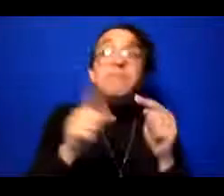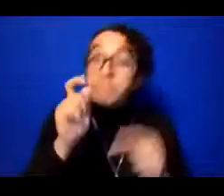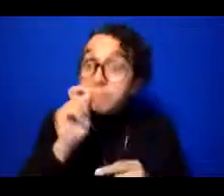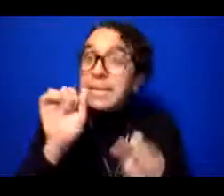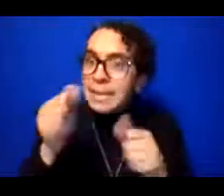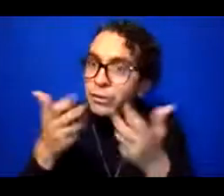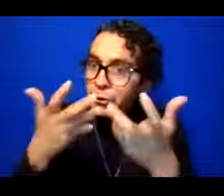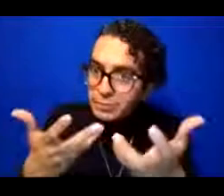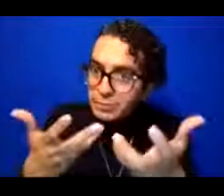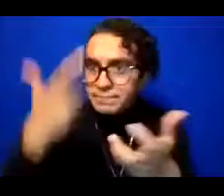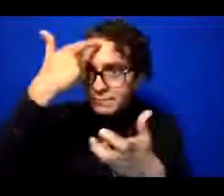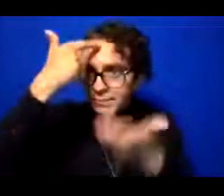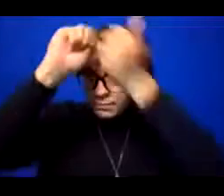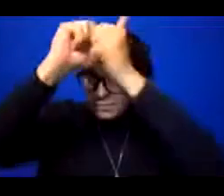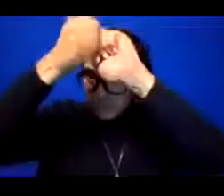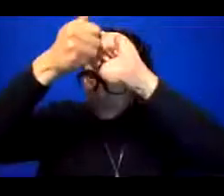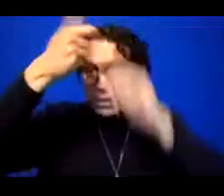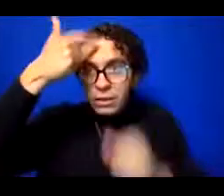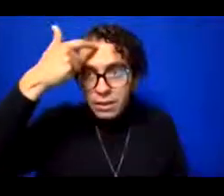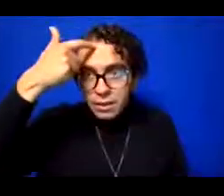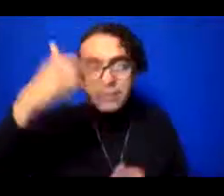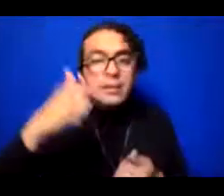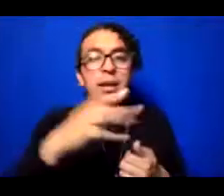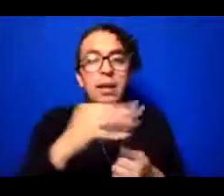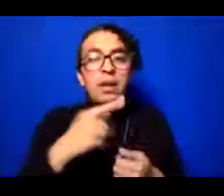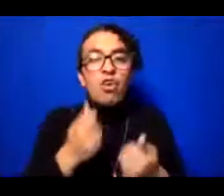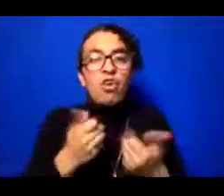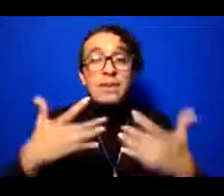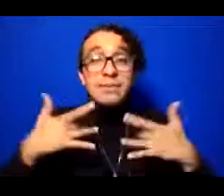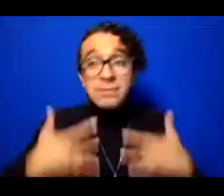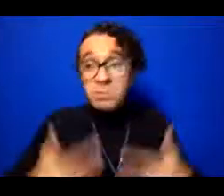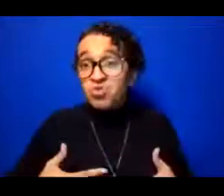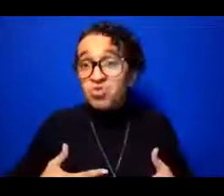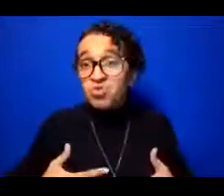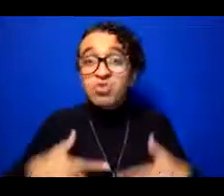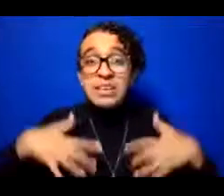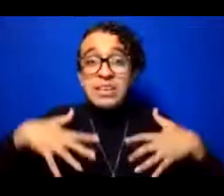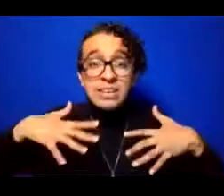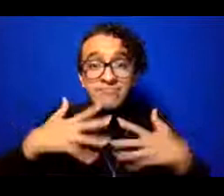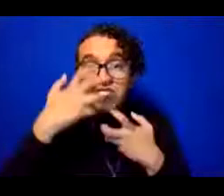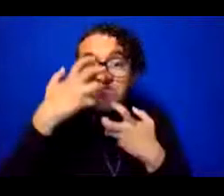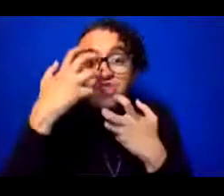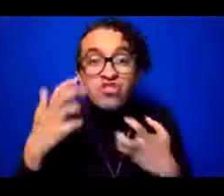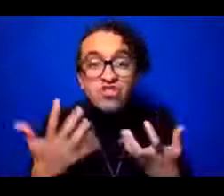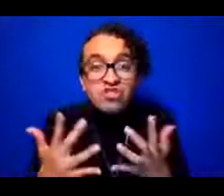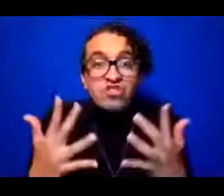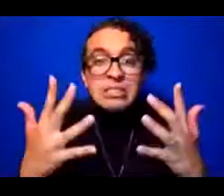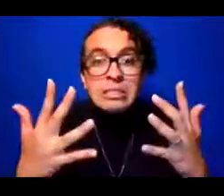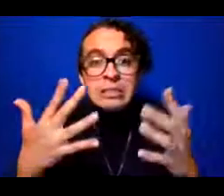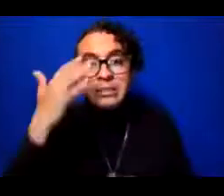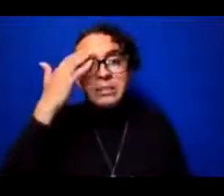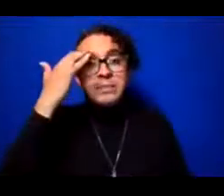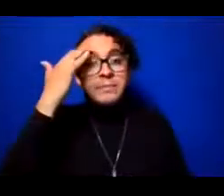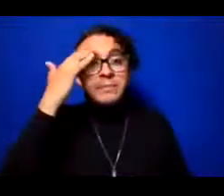brains work and lead to symptoms of depression and anger and irritability and heightened anxiety,